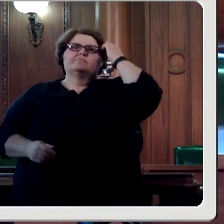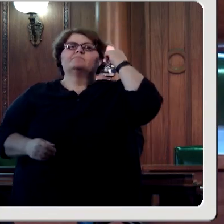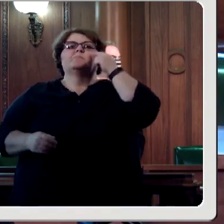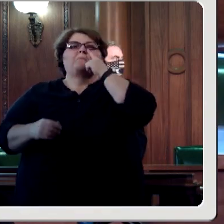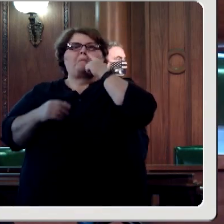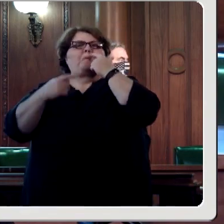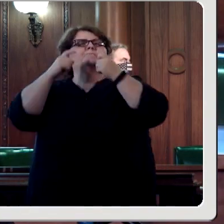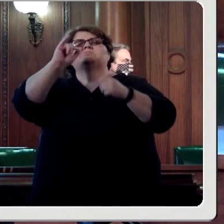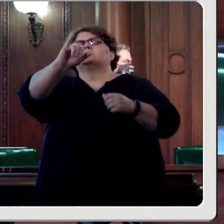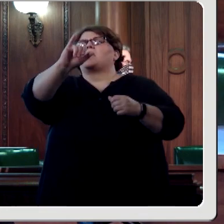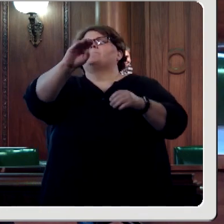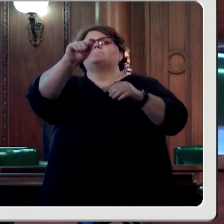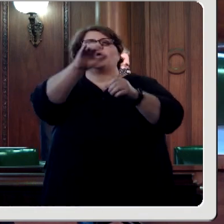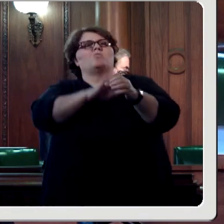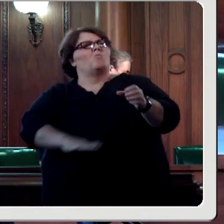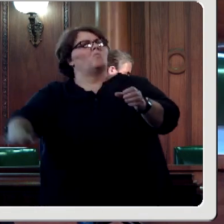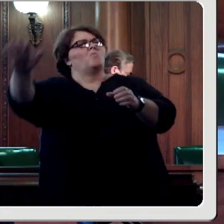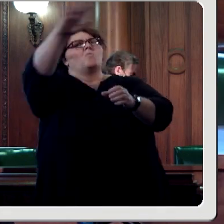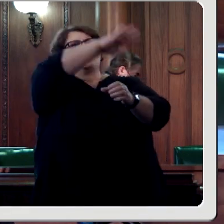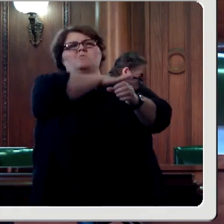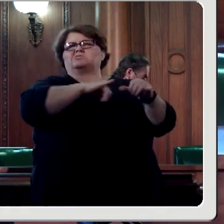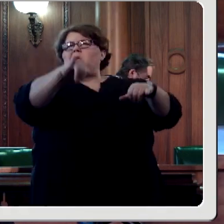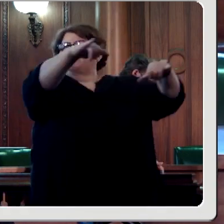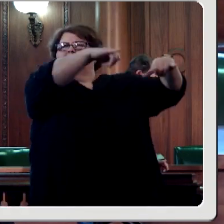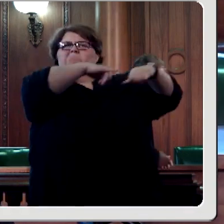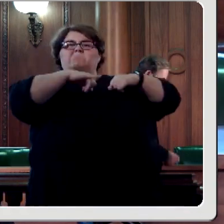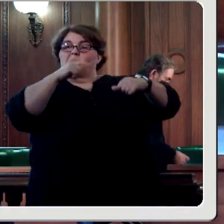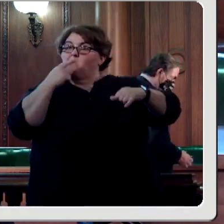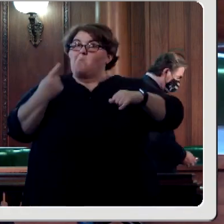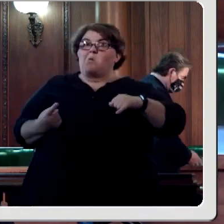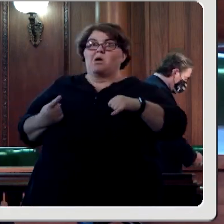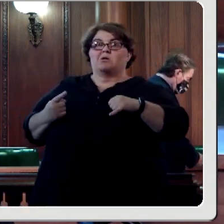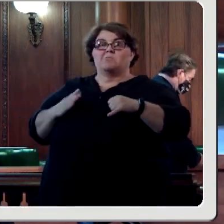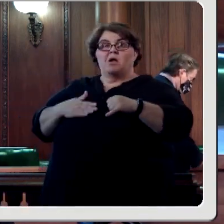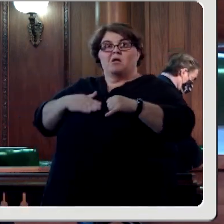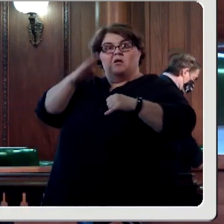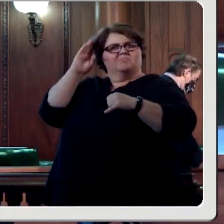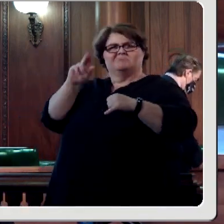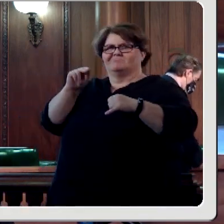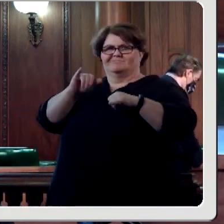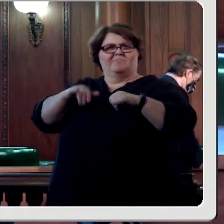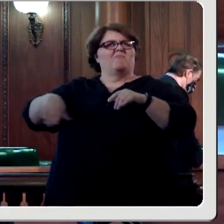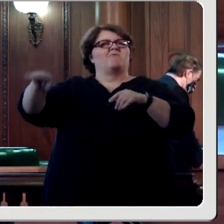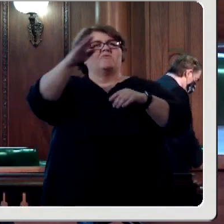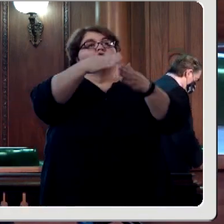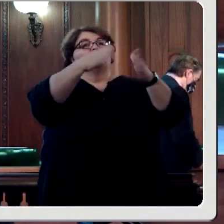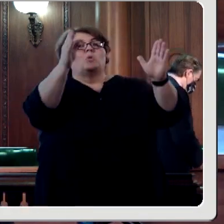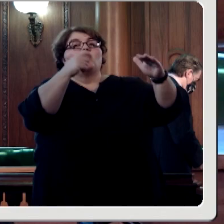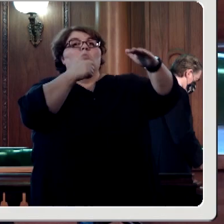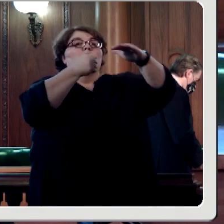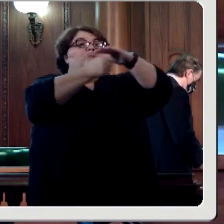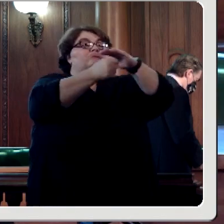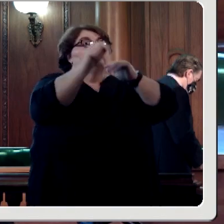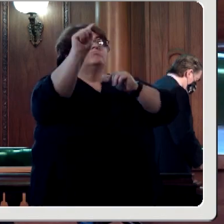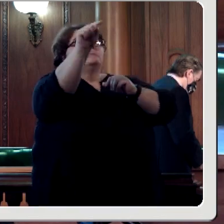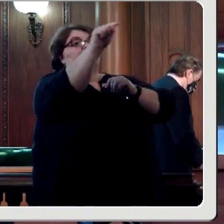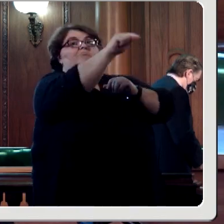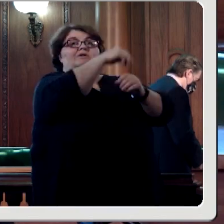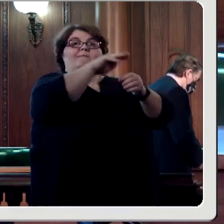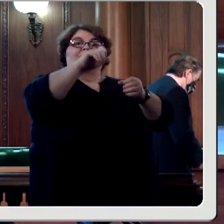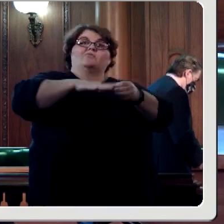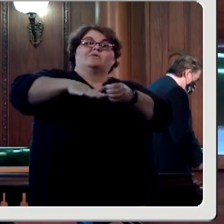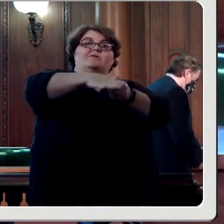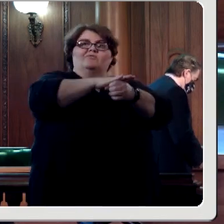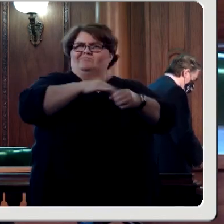Commonwealth. Massachusetts has seen an increase in hospitalized patients from a nadir of around 300 about a